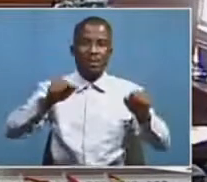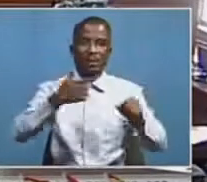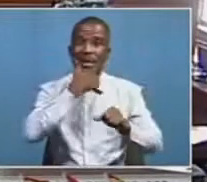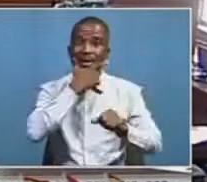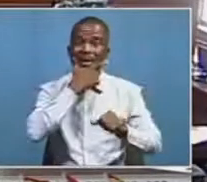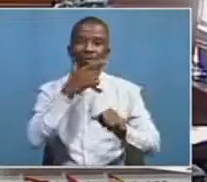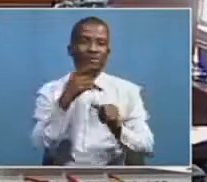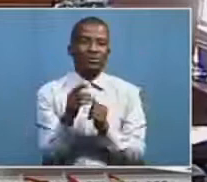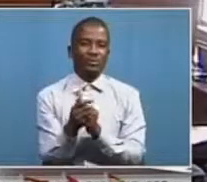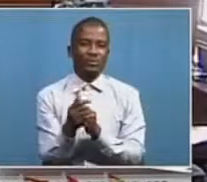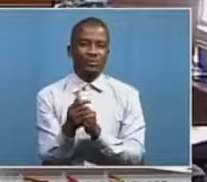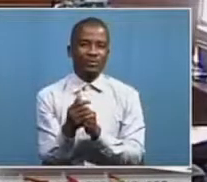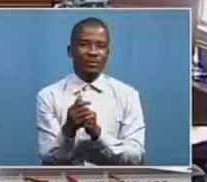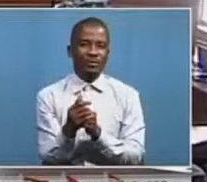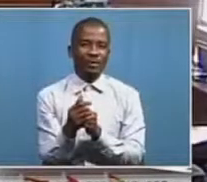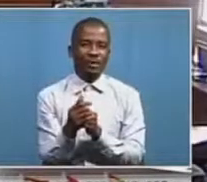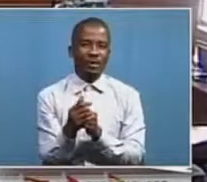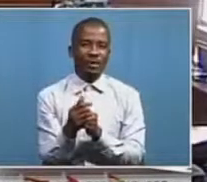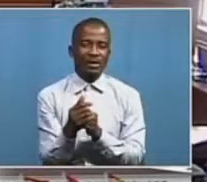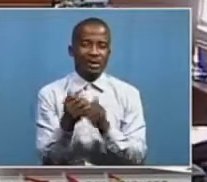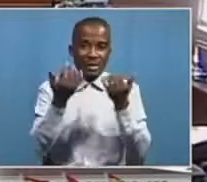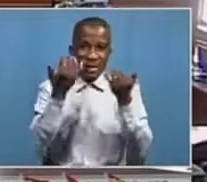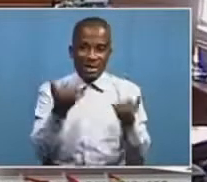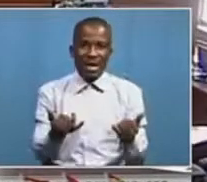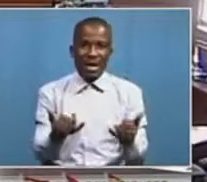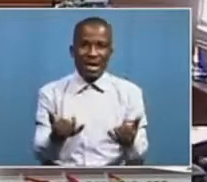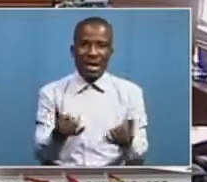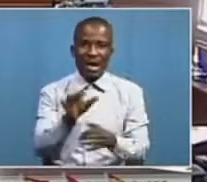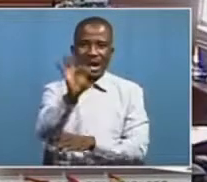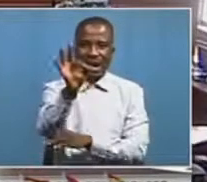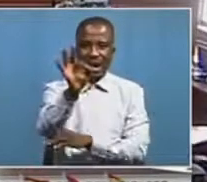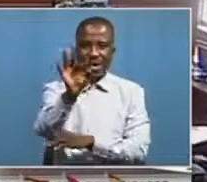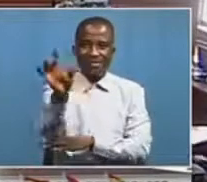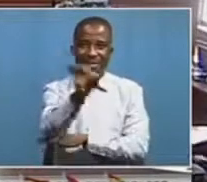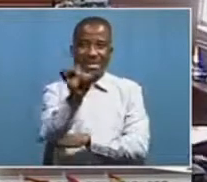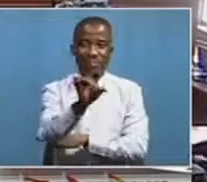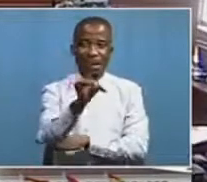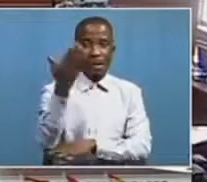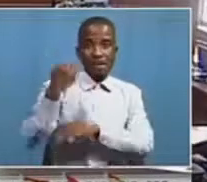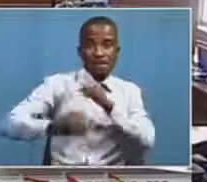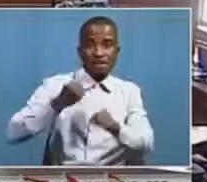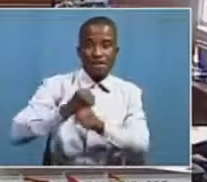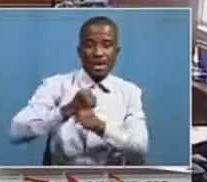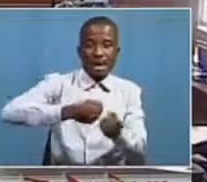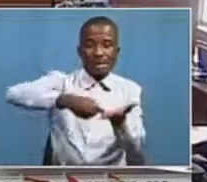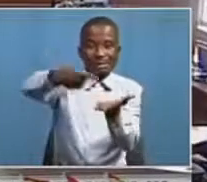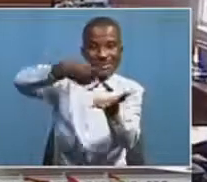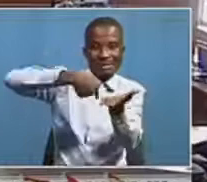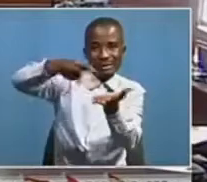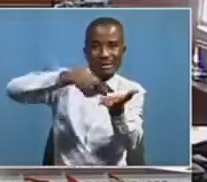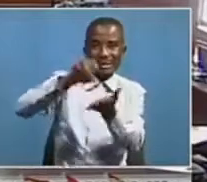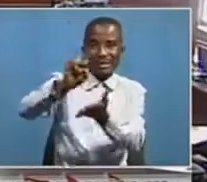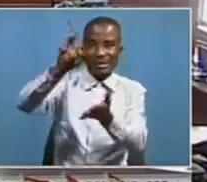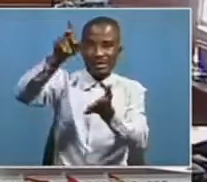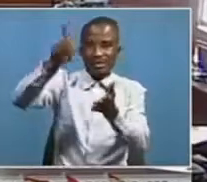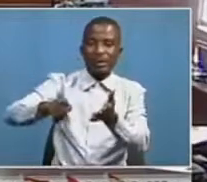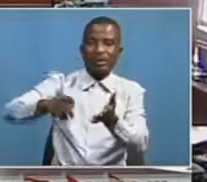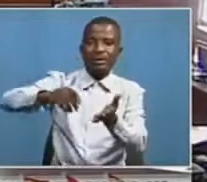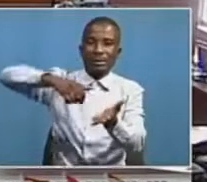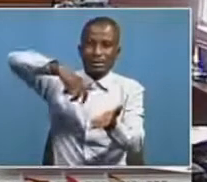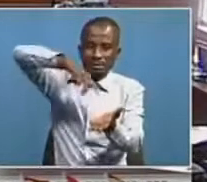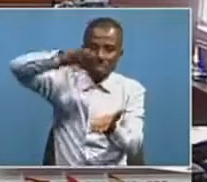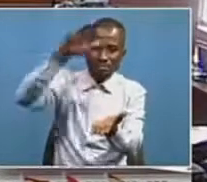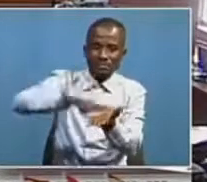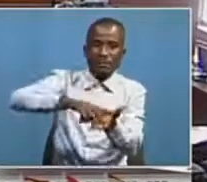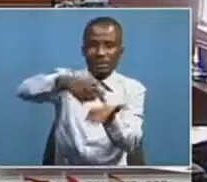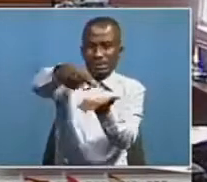of Ghana. Given under my hand the 9th day of December 2020, signed Mrs. Jean Mensah, Chairperson of the